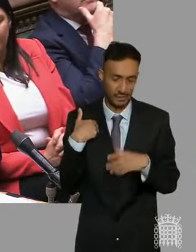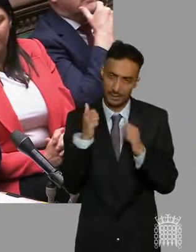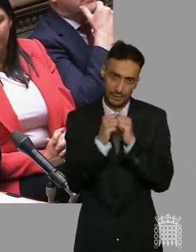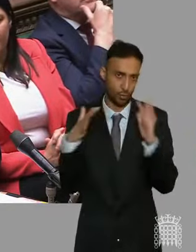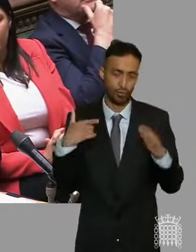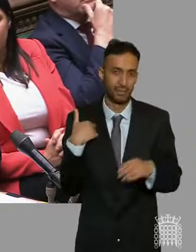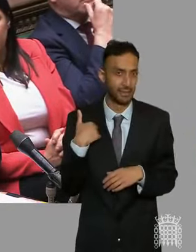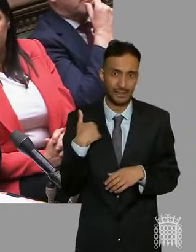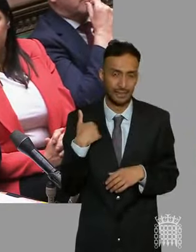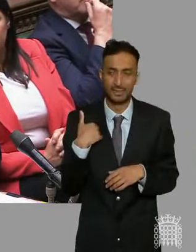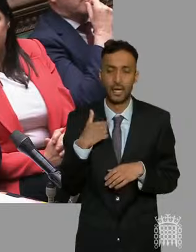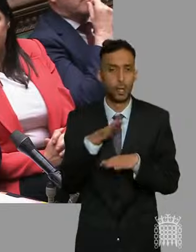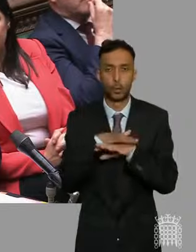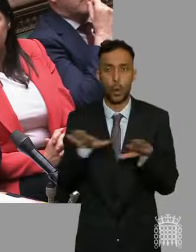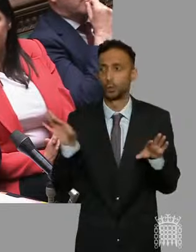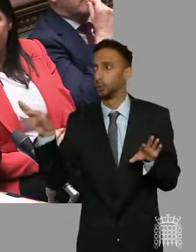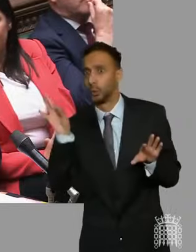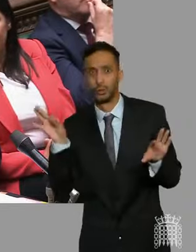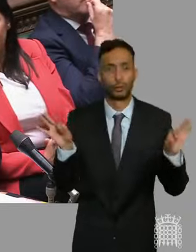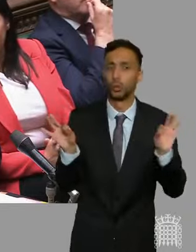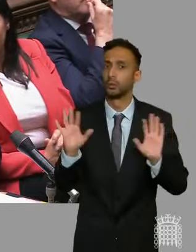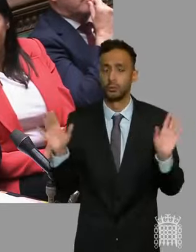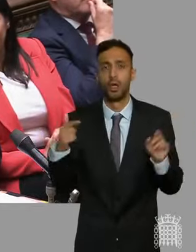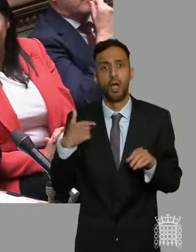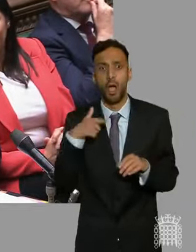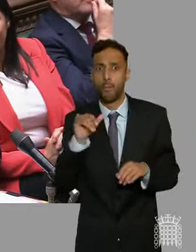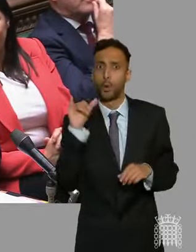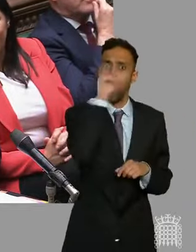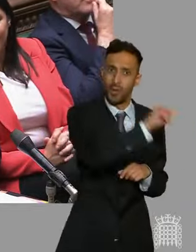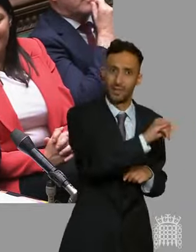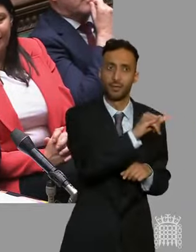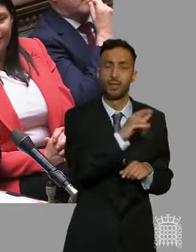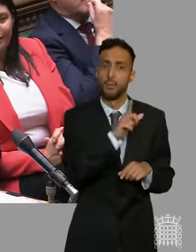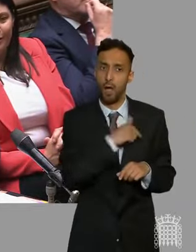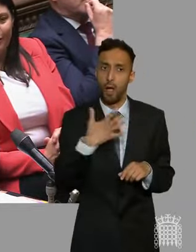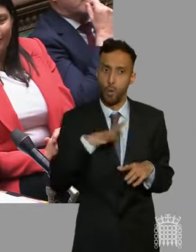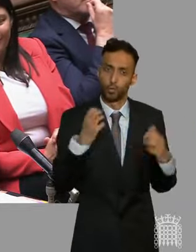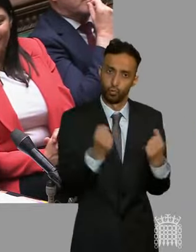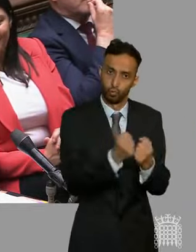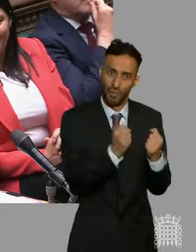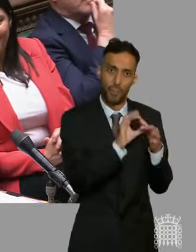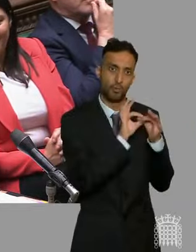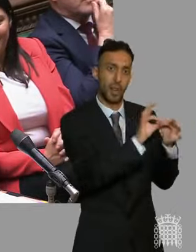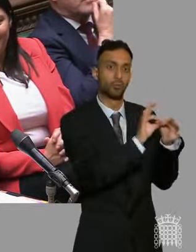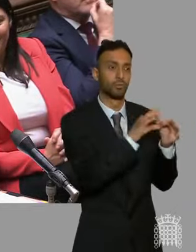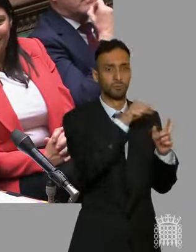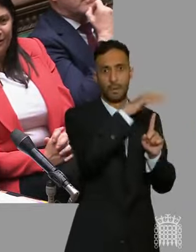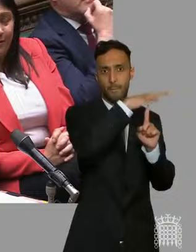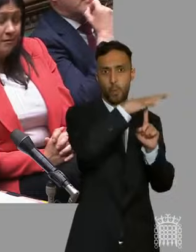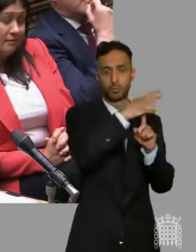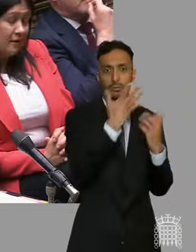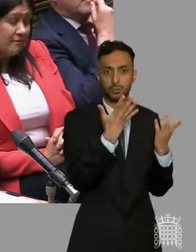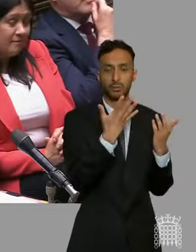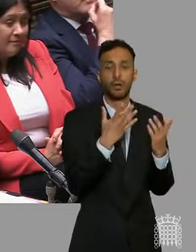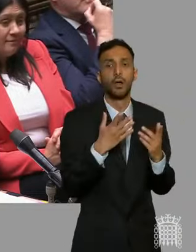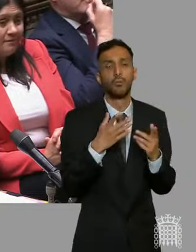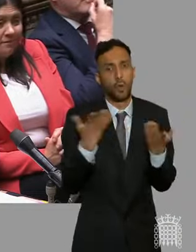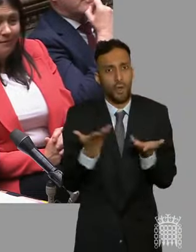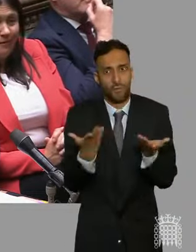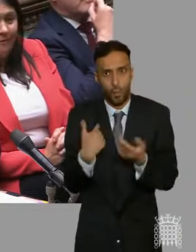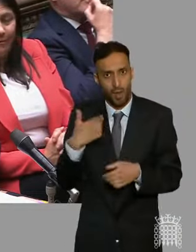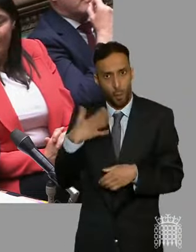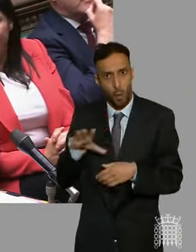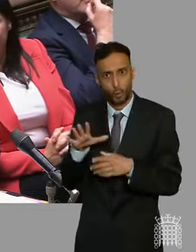because I think it's vital that we do so. I, of course, want to work with our European allies on defence capability and what more we need to